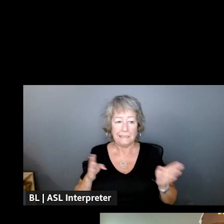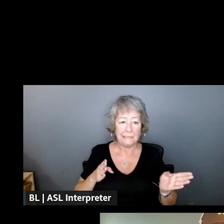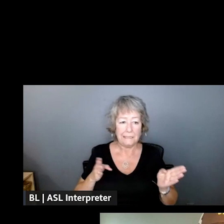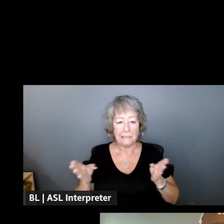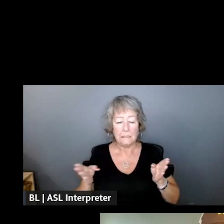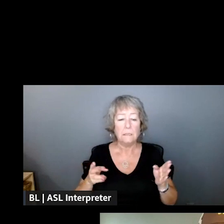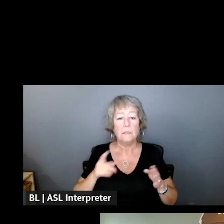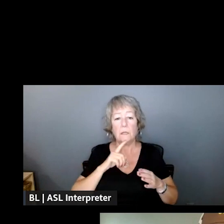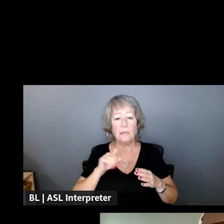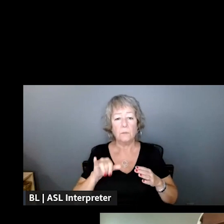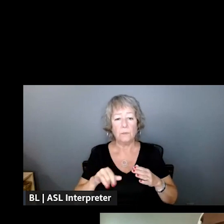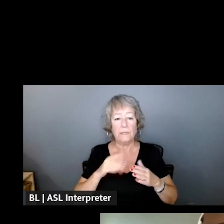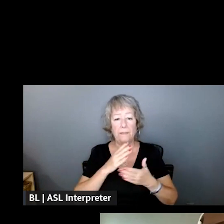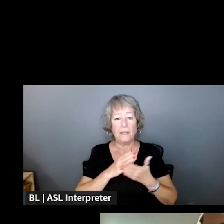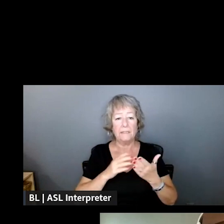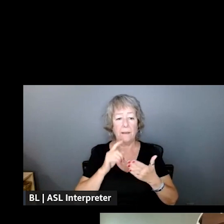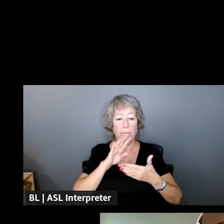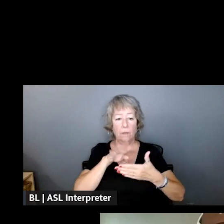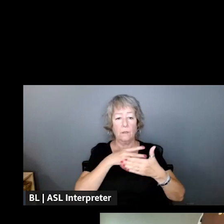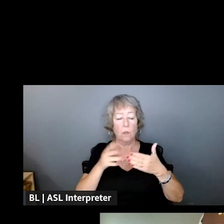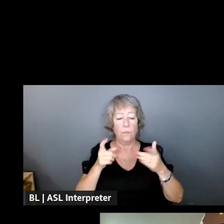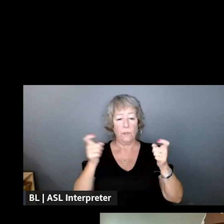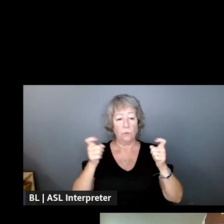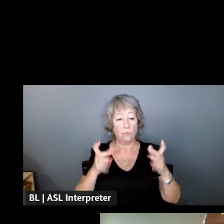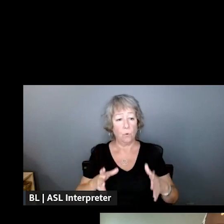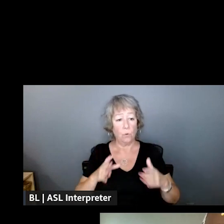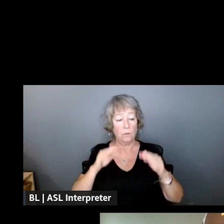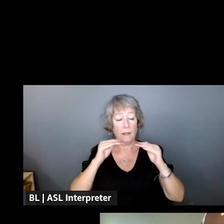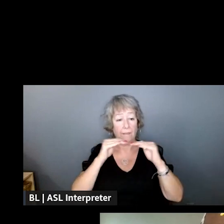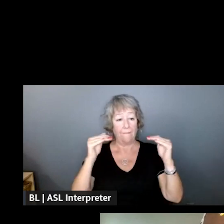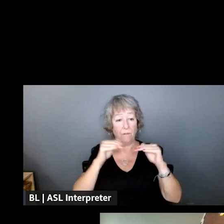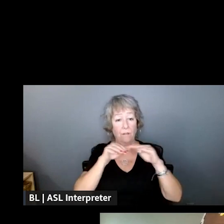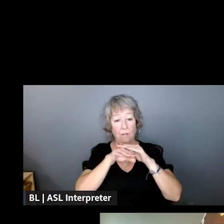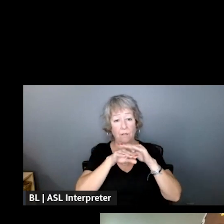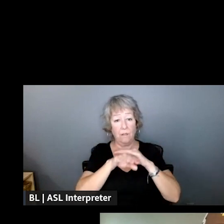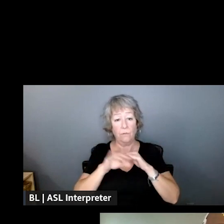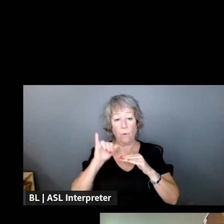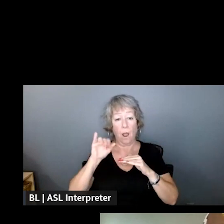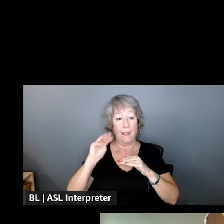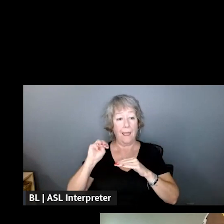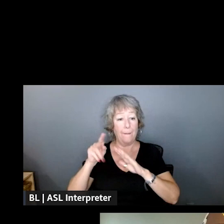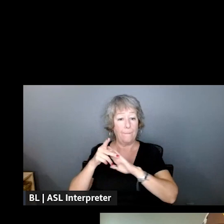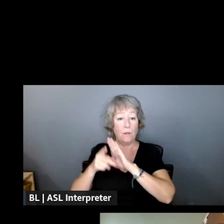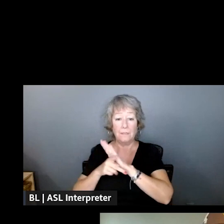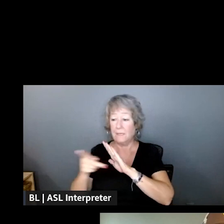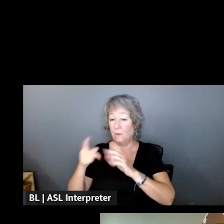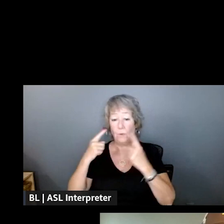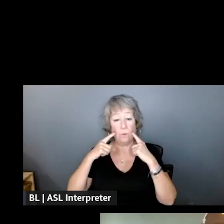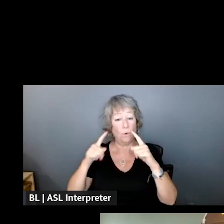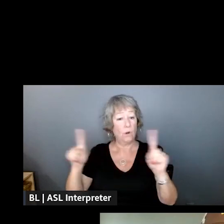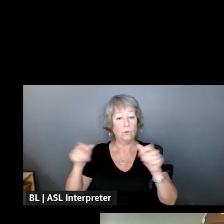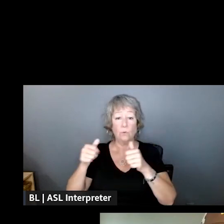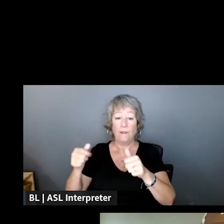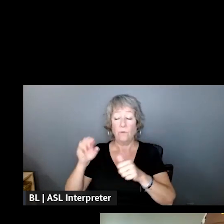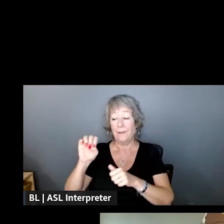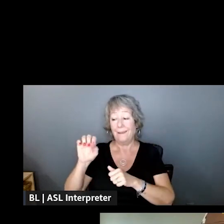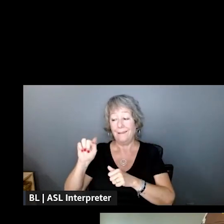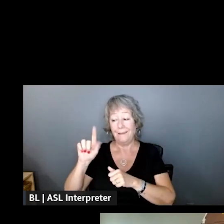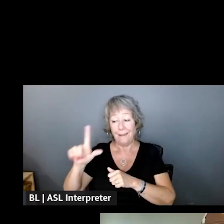coarser grained table level controls that they could provide through IAM policies worked great for their ETL jobs to get that data